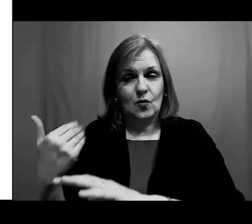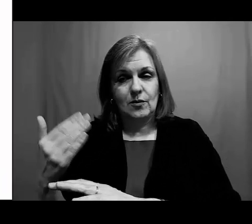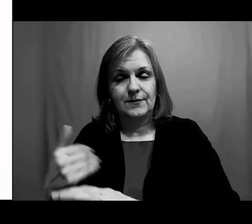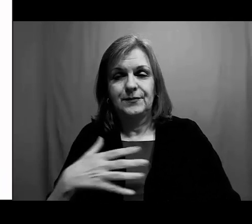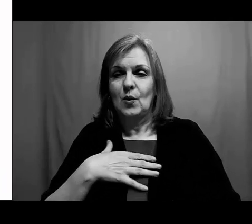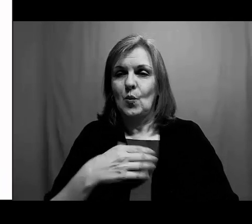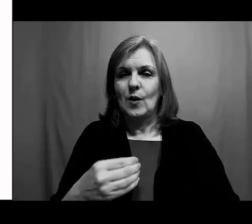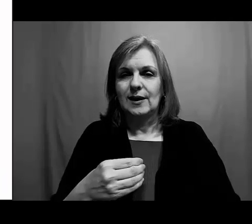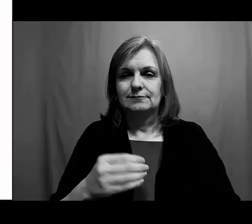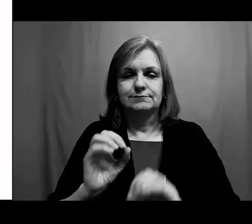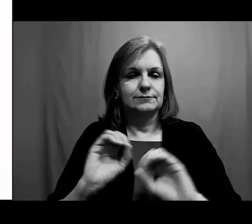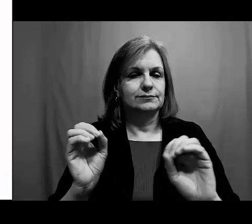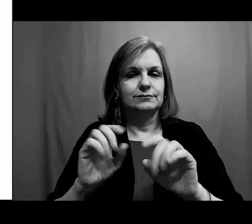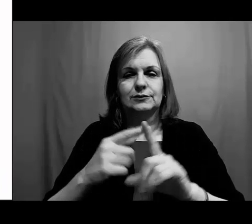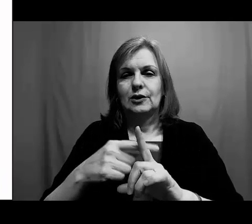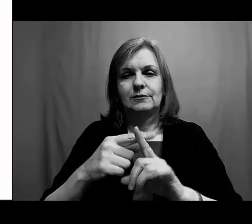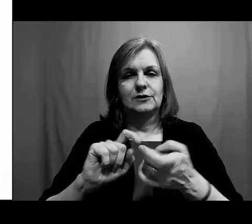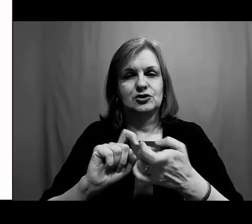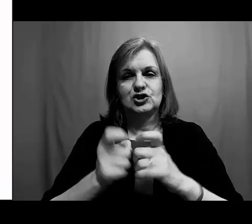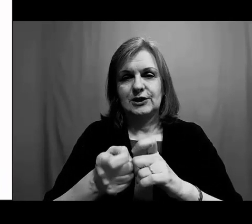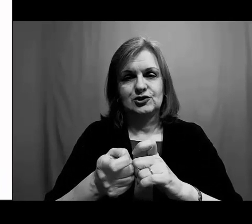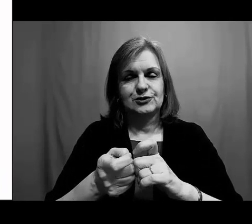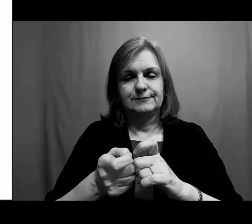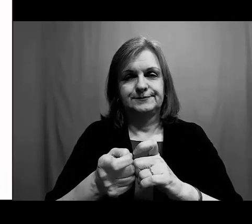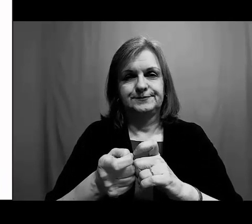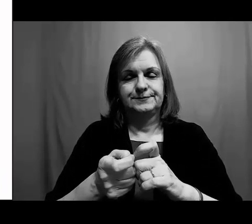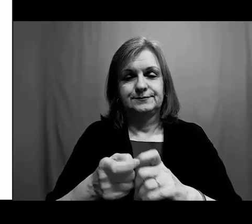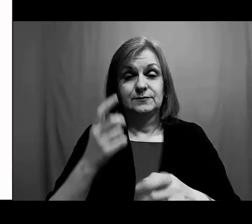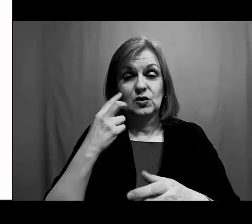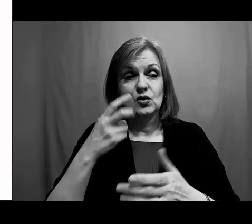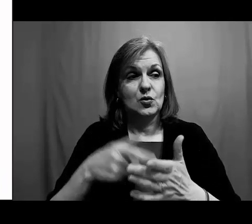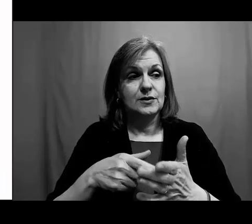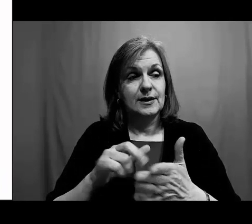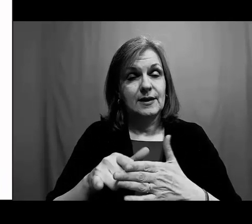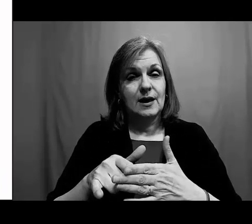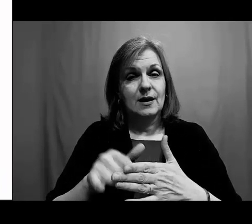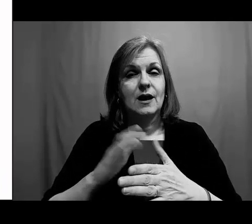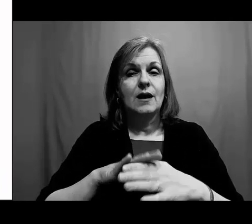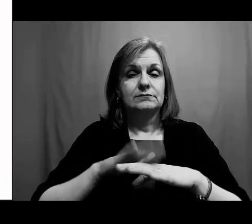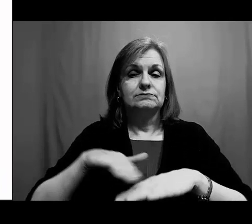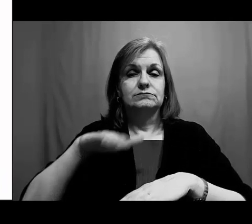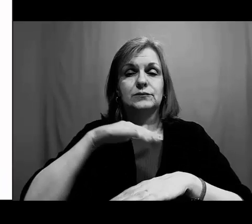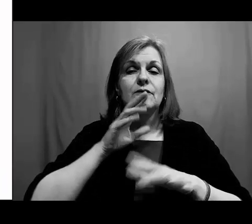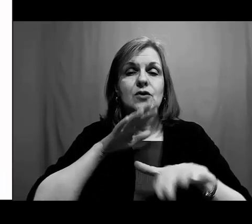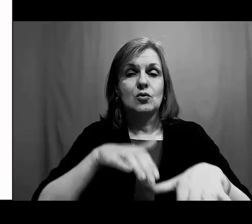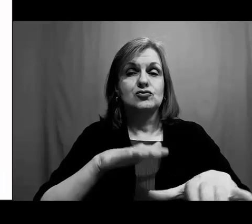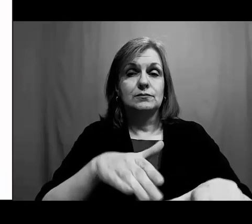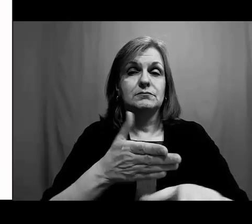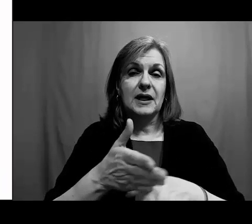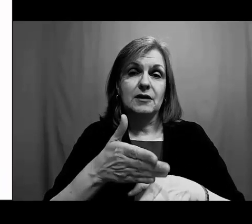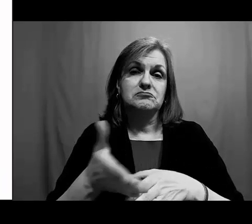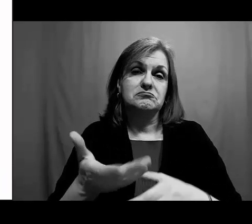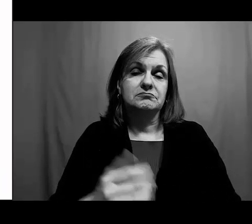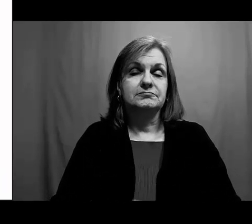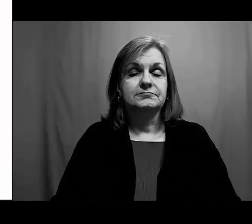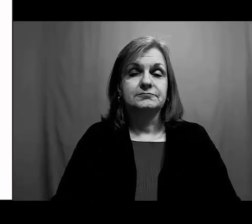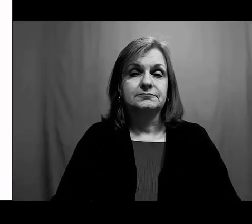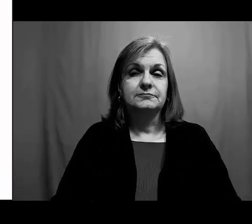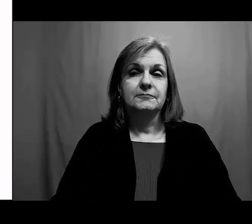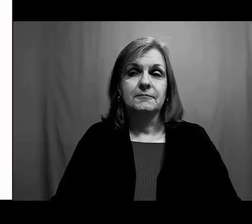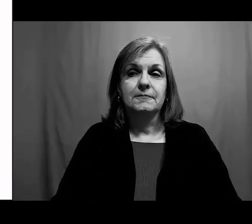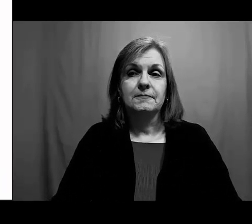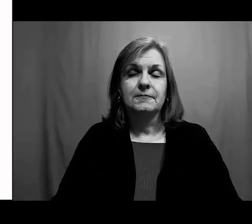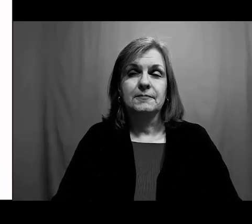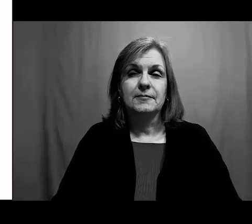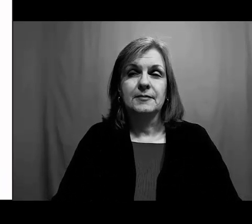Okay. The white indicates essentially no temperature change. You see that primarily over the oceans, right?